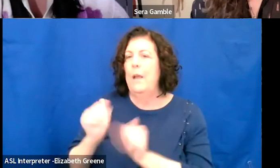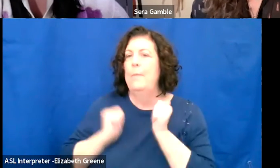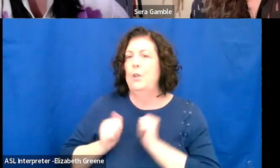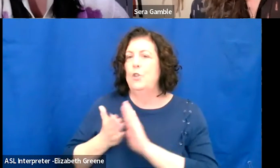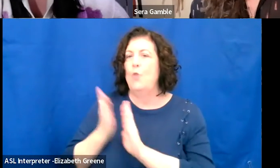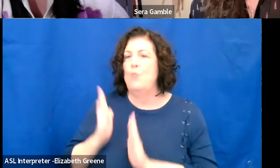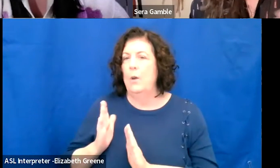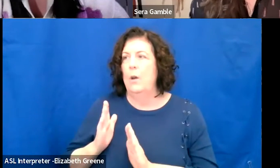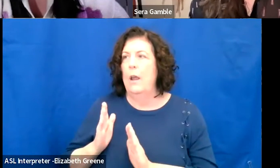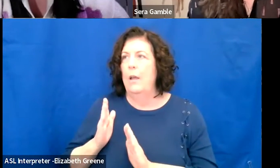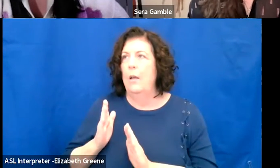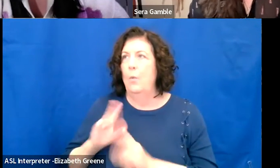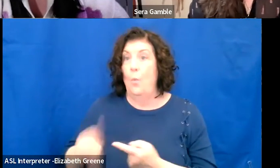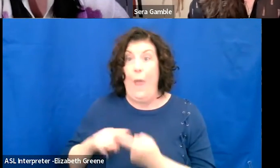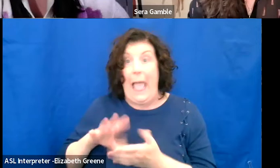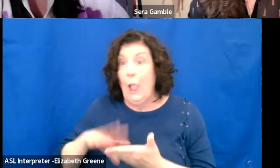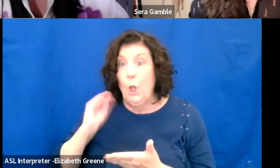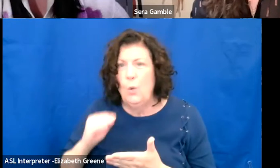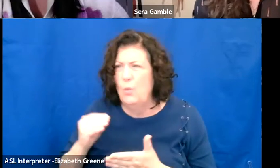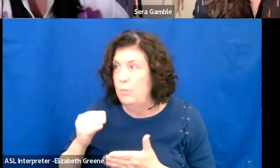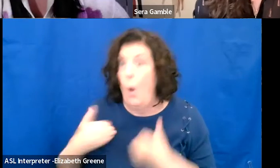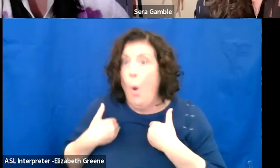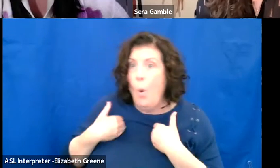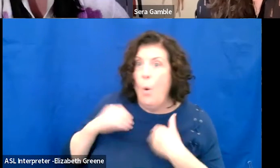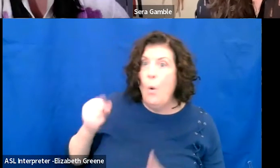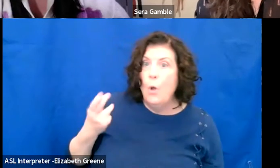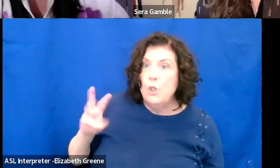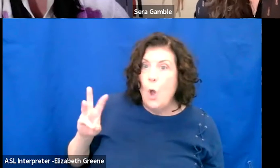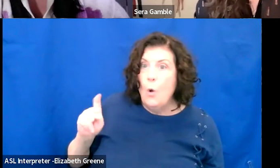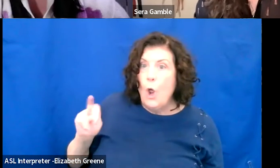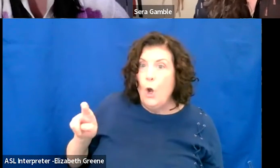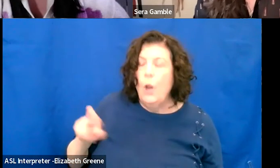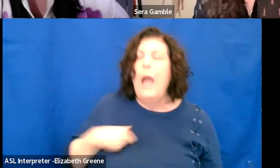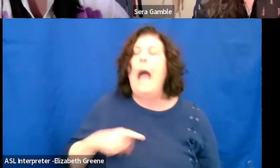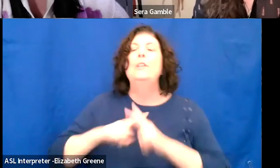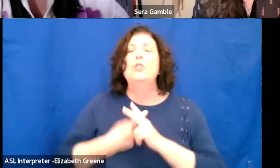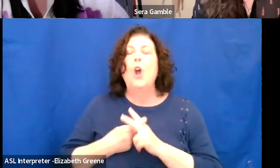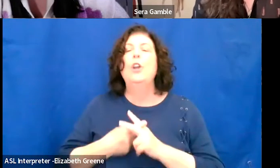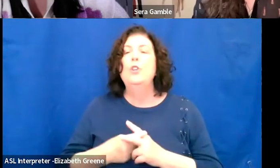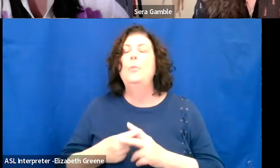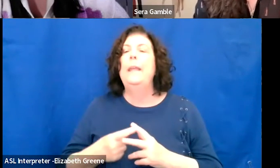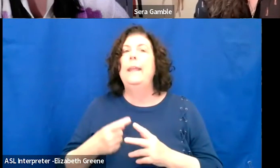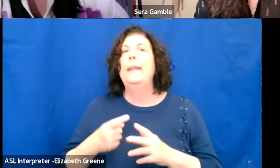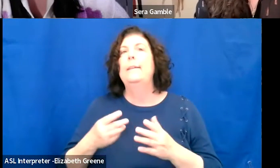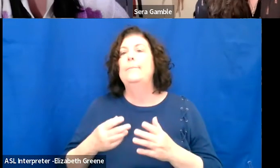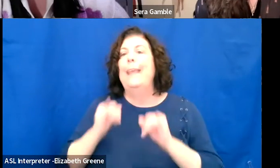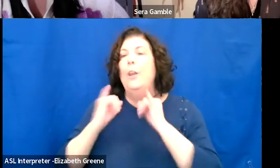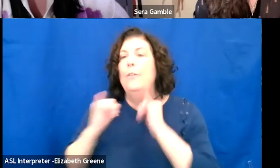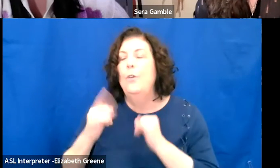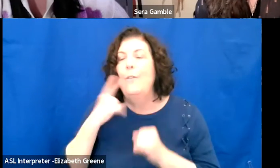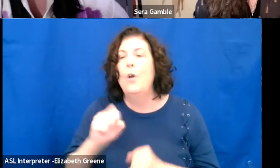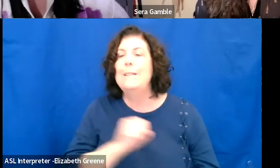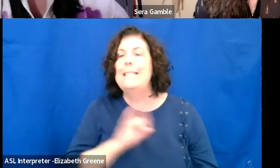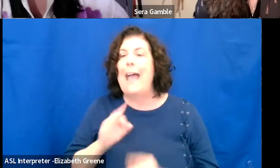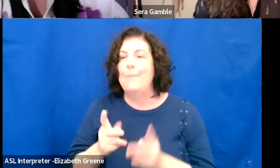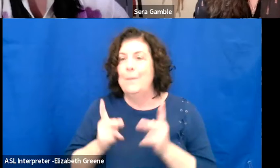were, which is when I started going out for staffing. I didn't really understand the hierarchy until then,